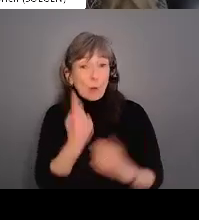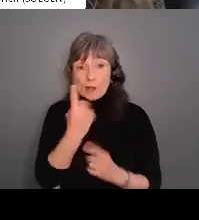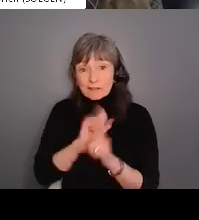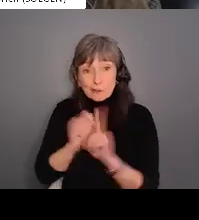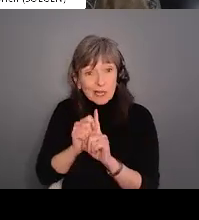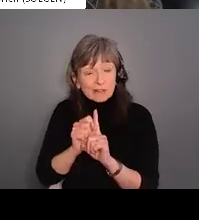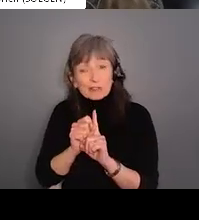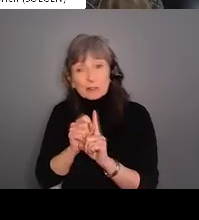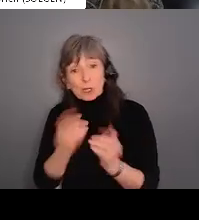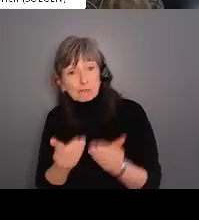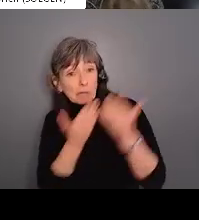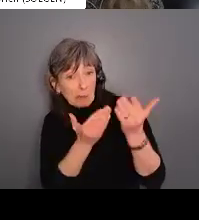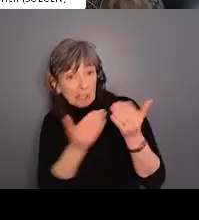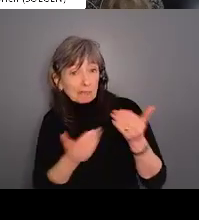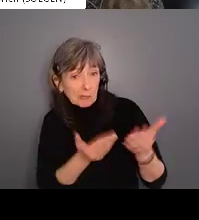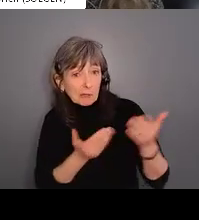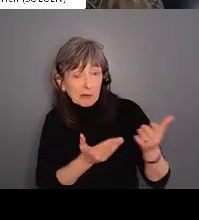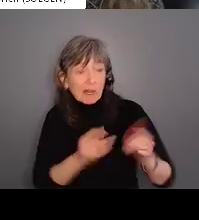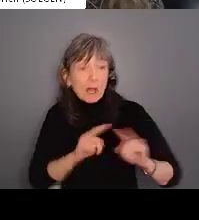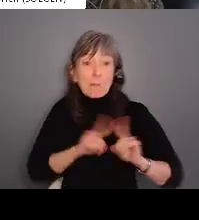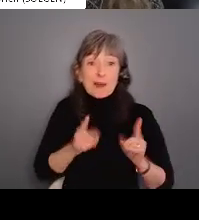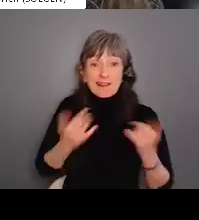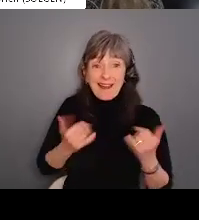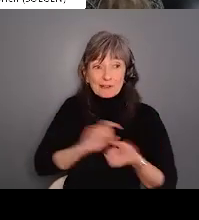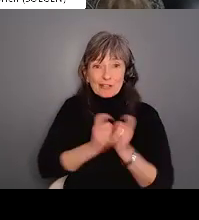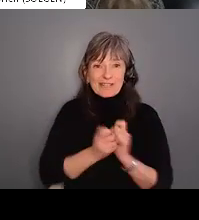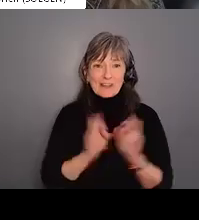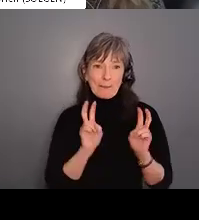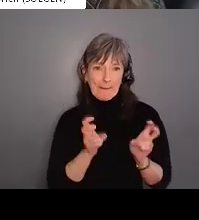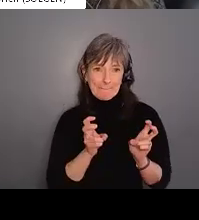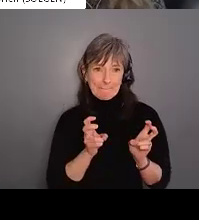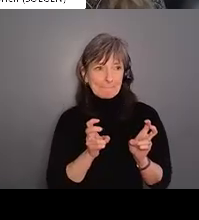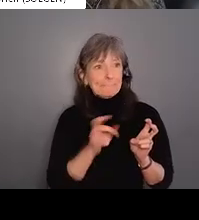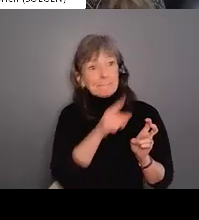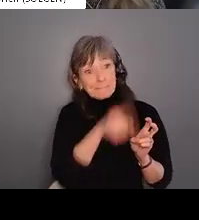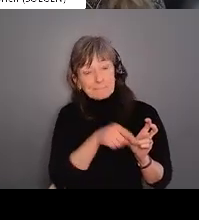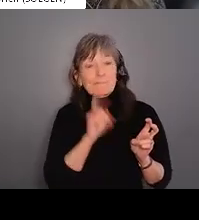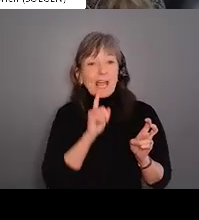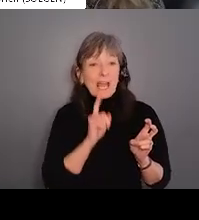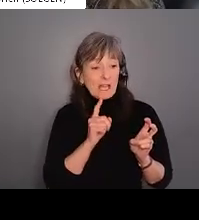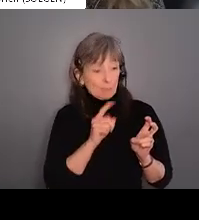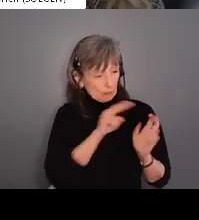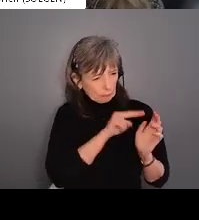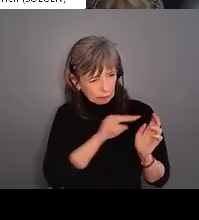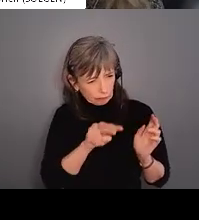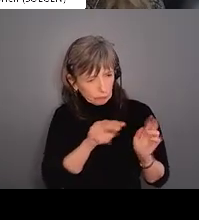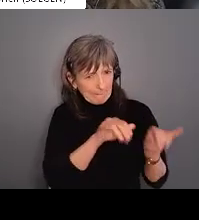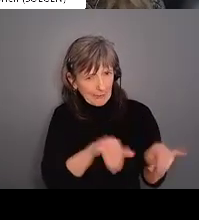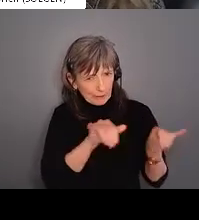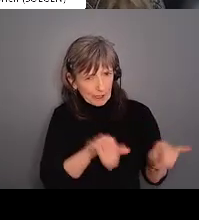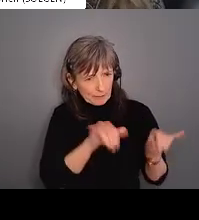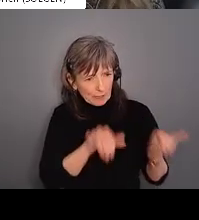We prepared recommendations based on a particular theme area. And so one of those, which is of particular interest based